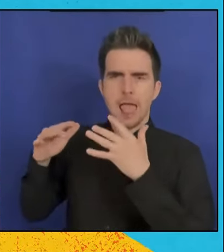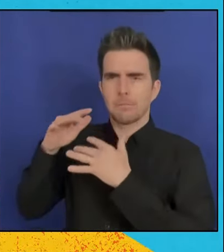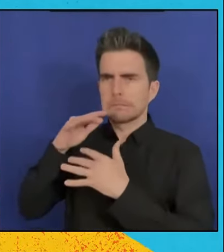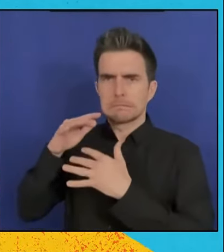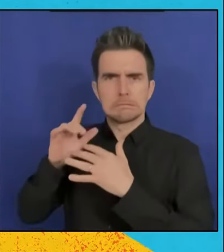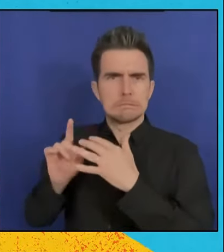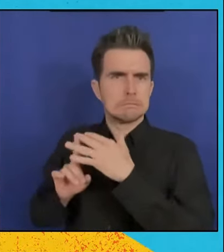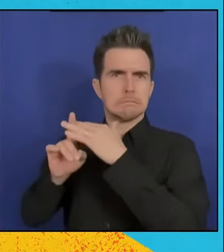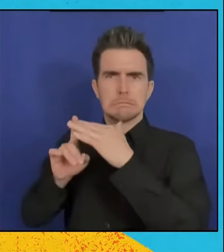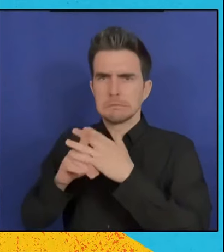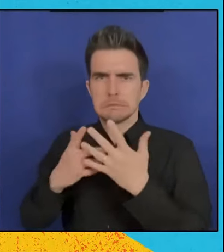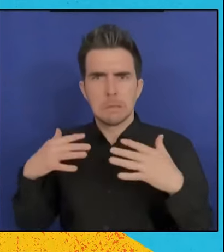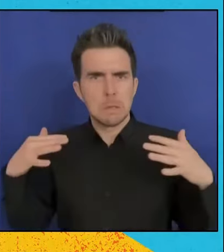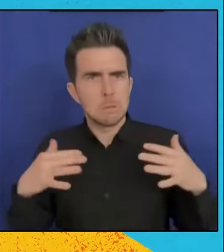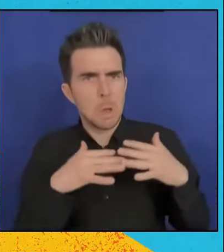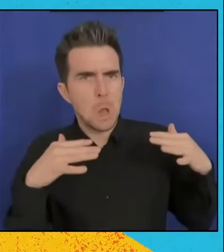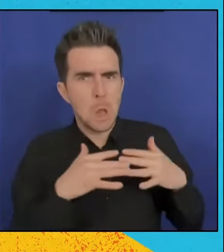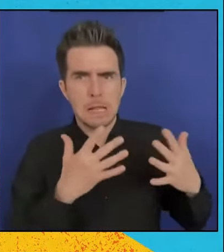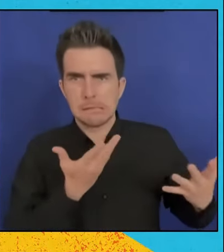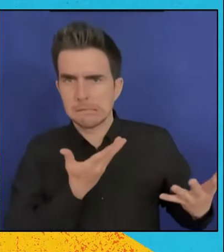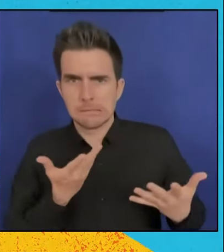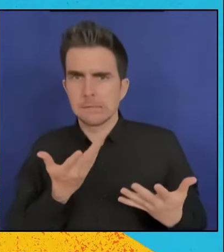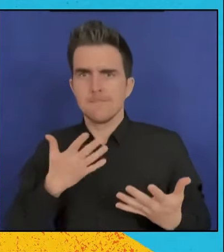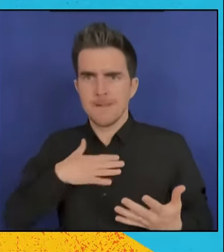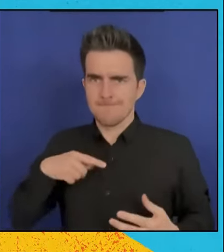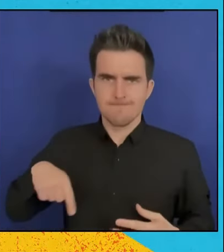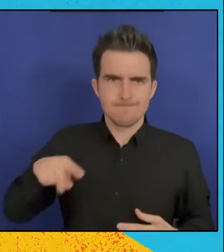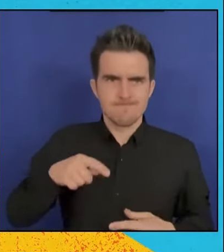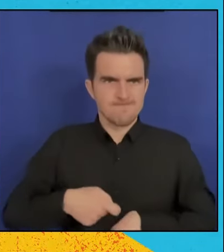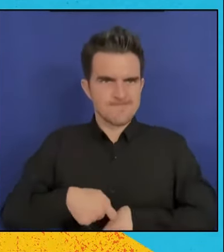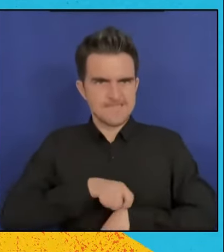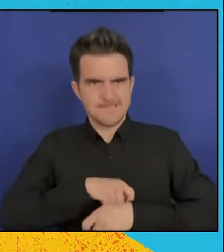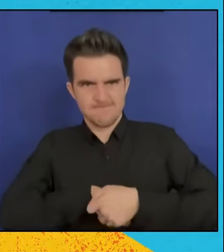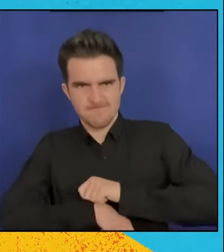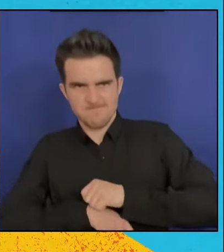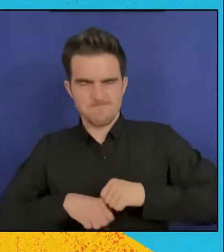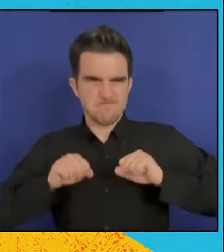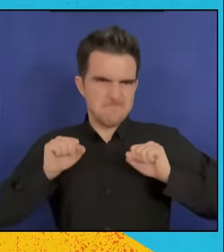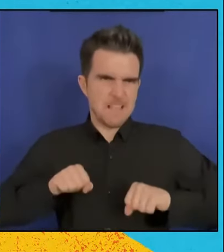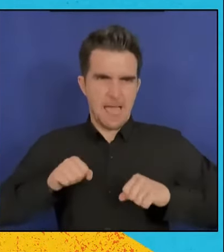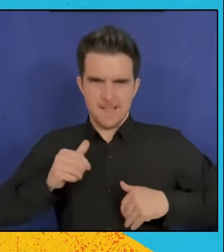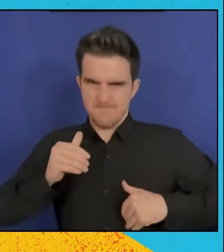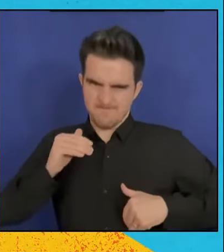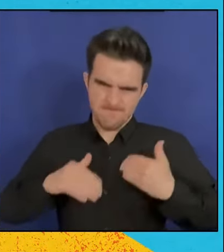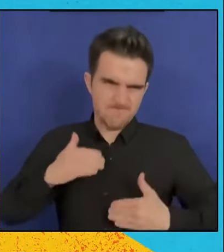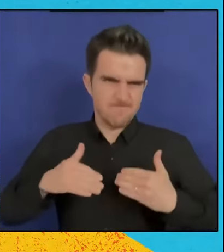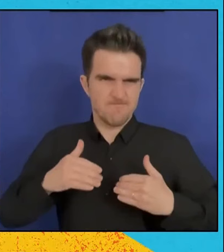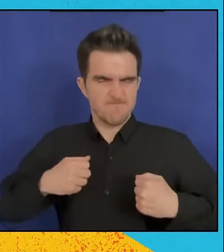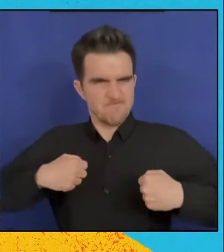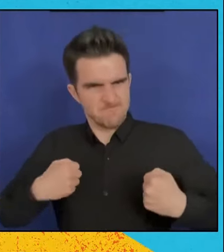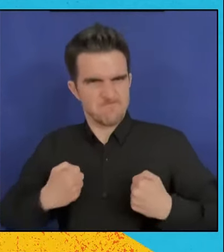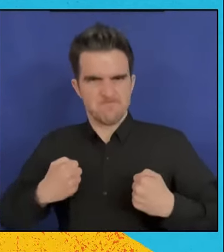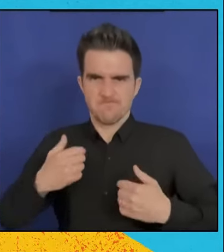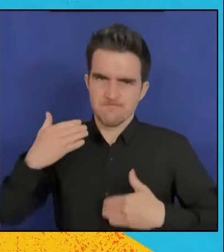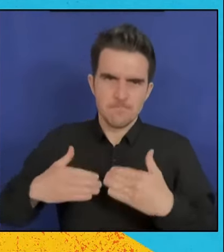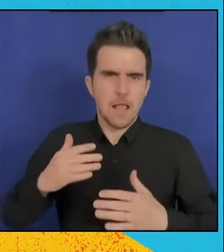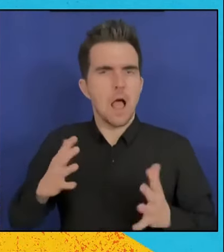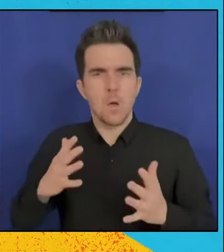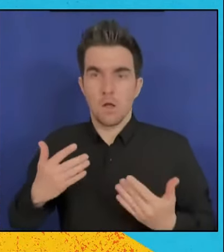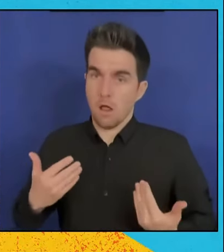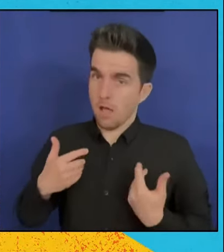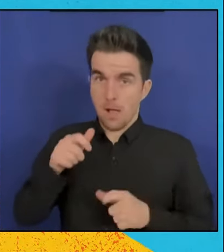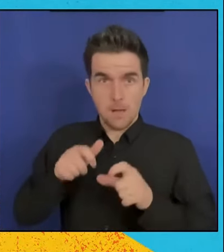the creation and retention of sustainable societies. If you are increasingly frustrated about the slow pace of change,